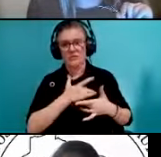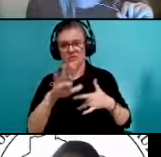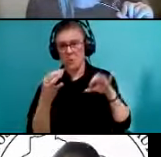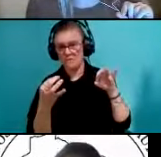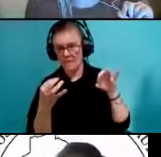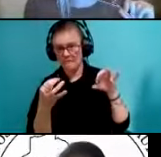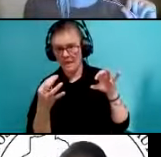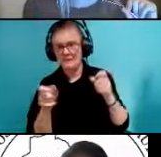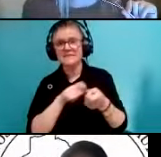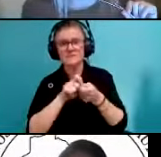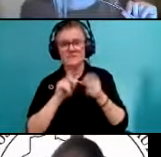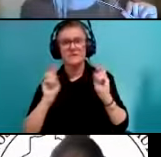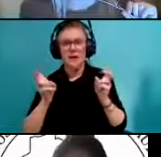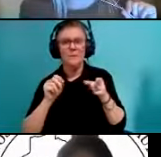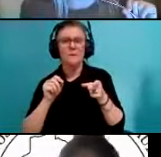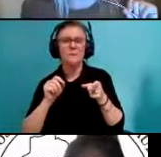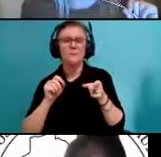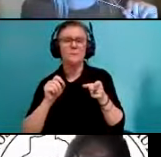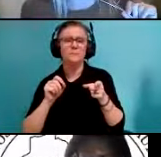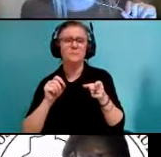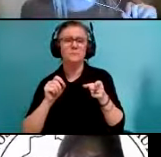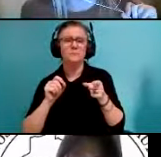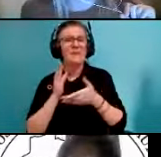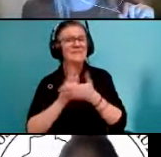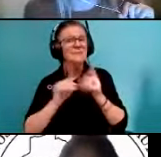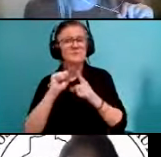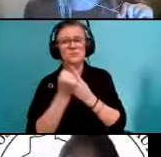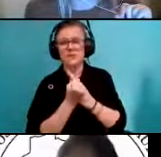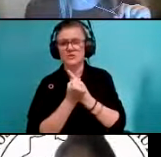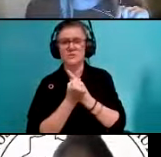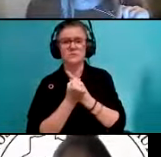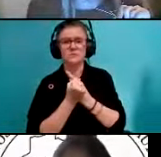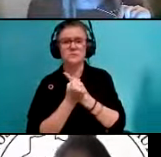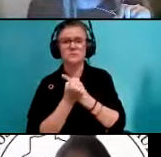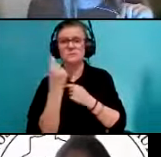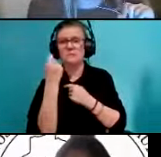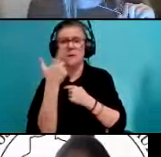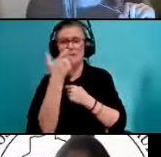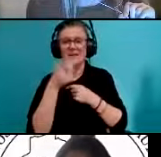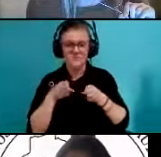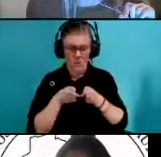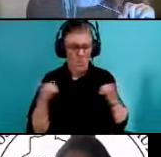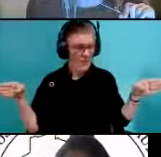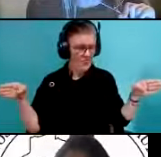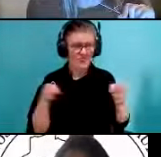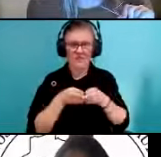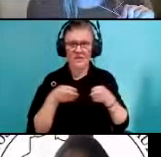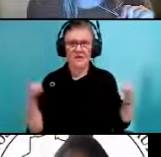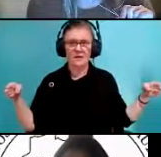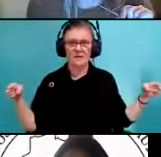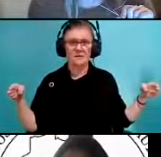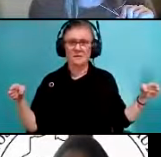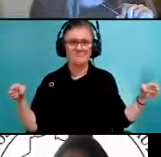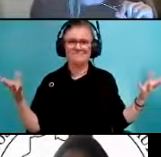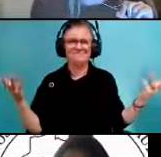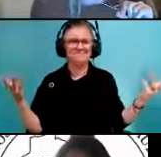this specific topic. But in some cases along the corridor, just because of the width that's there, you know, there just wouldn't